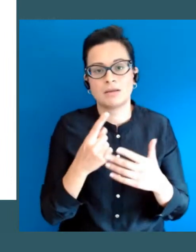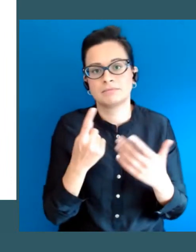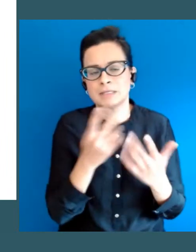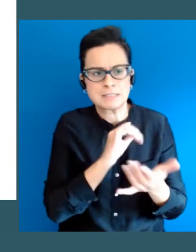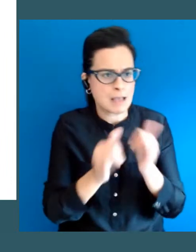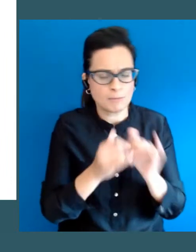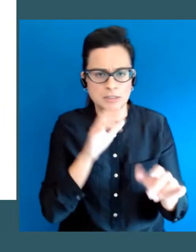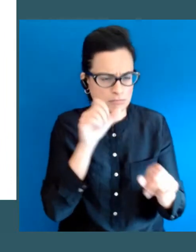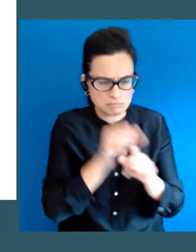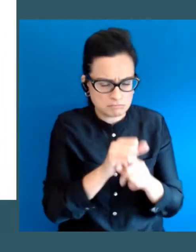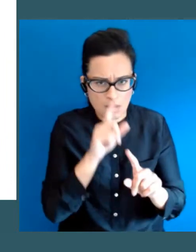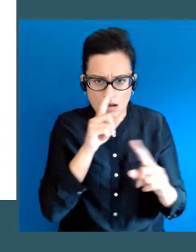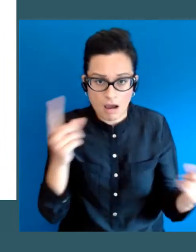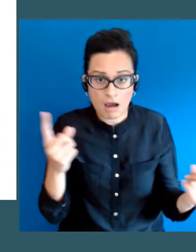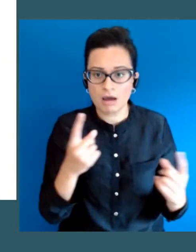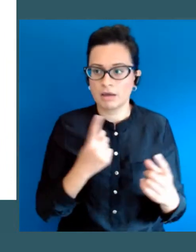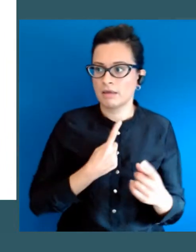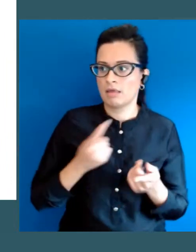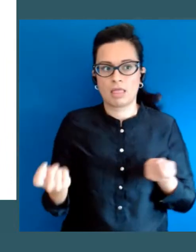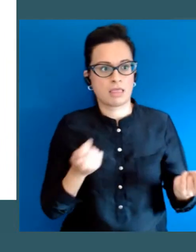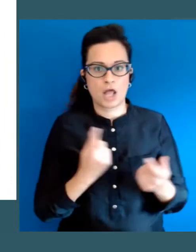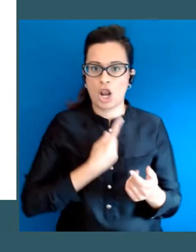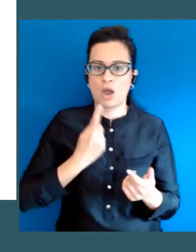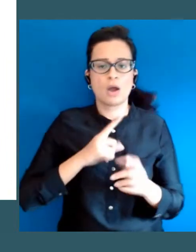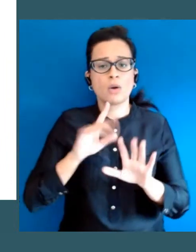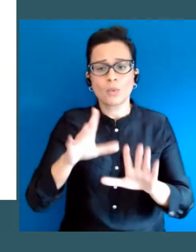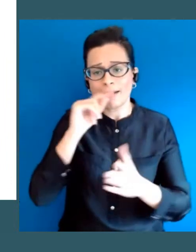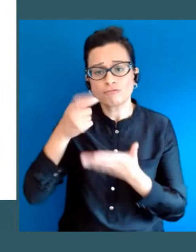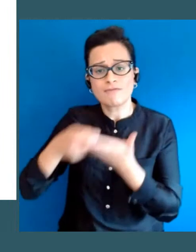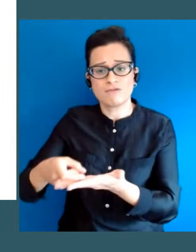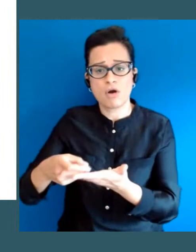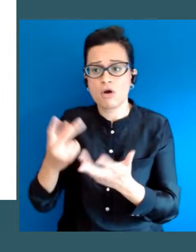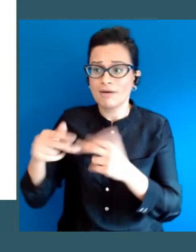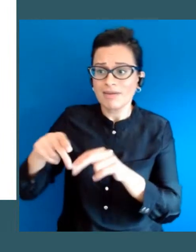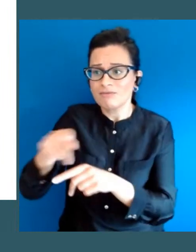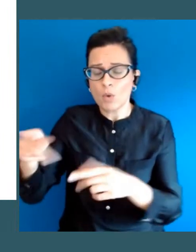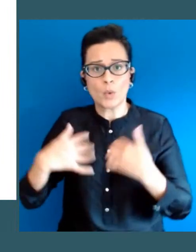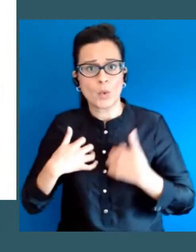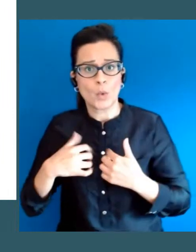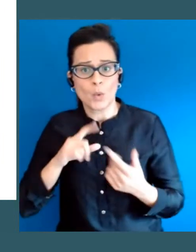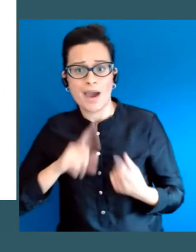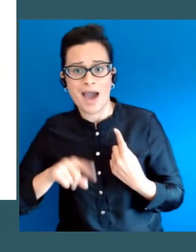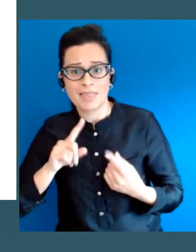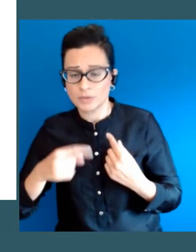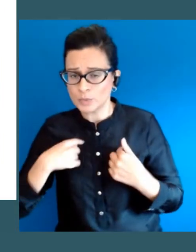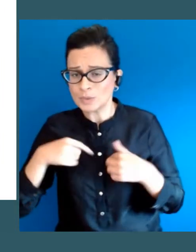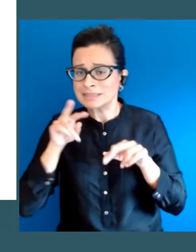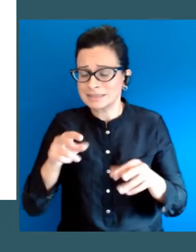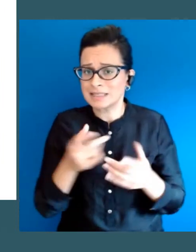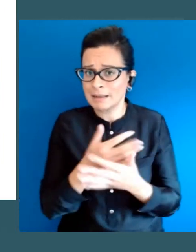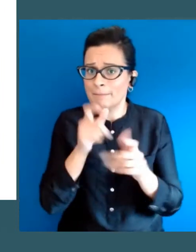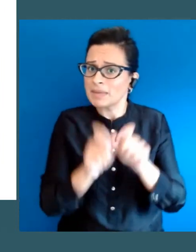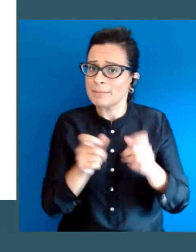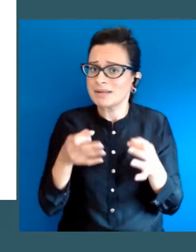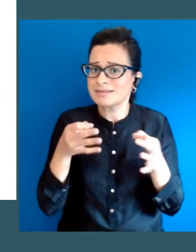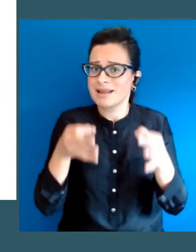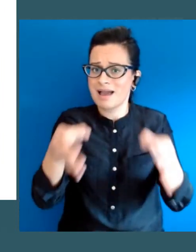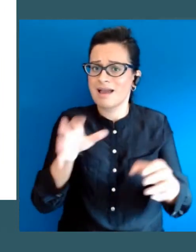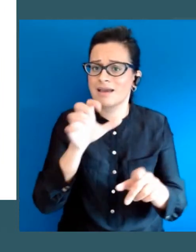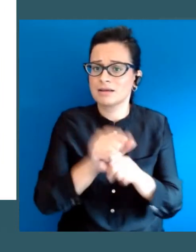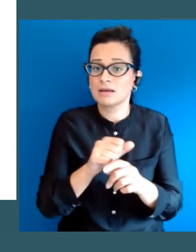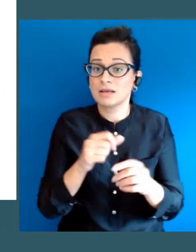and refer to a paediatrician who has an interest in allergy, although we do see delays with that, as seen in baby T's